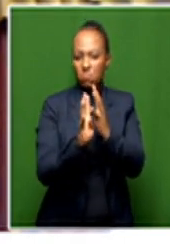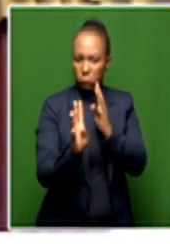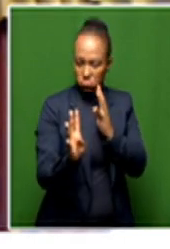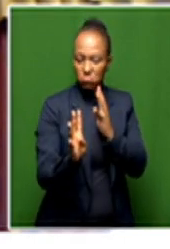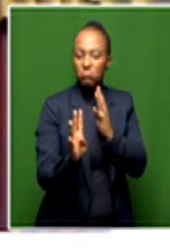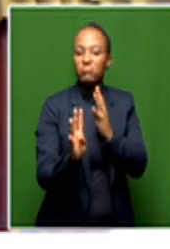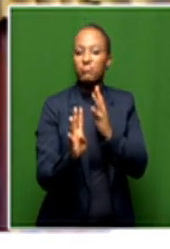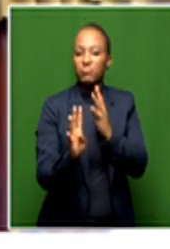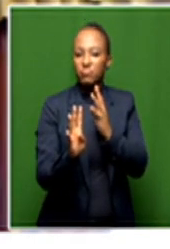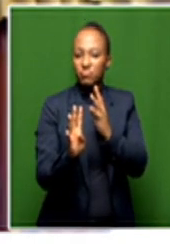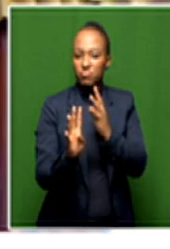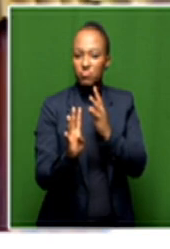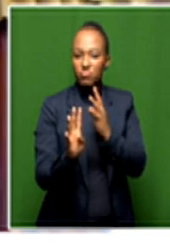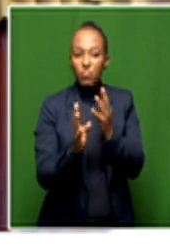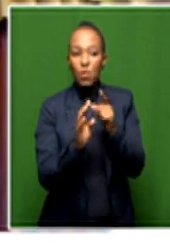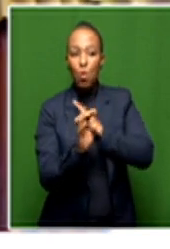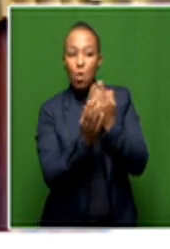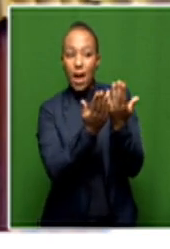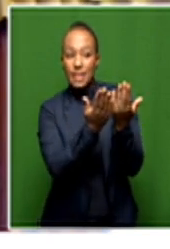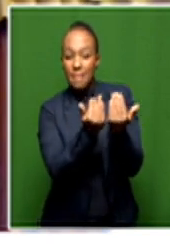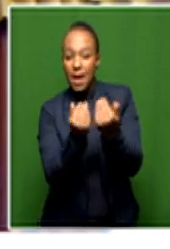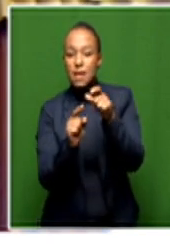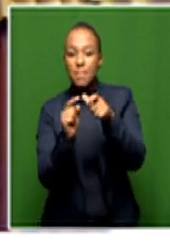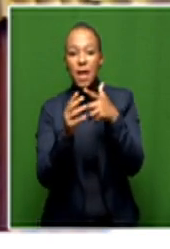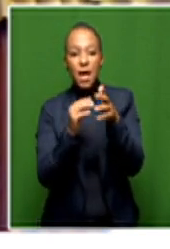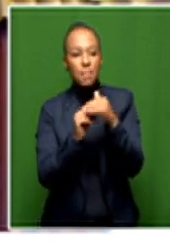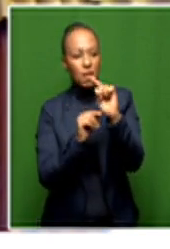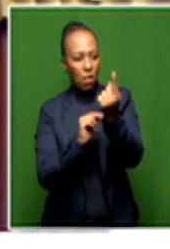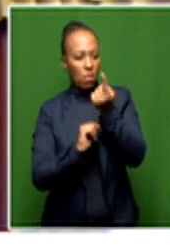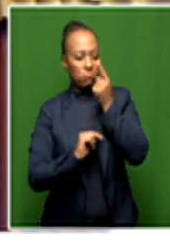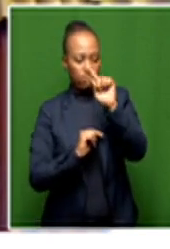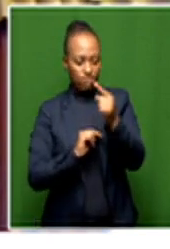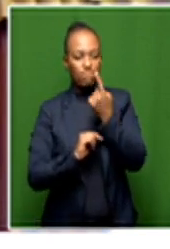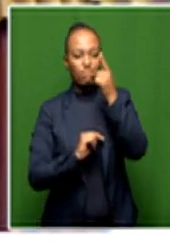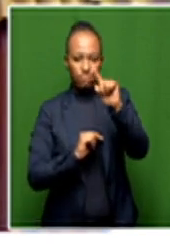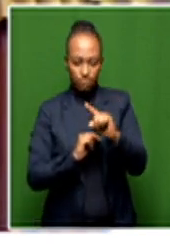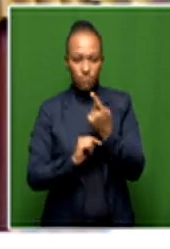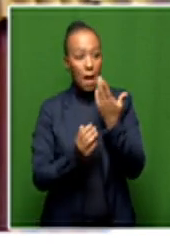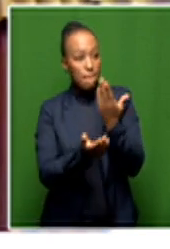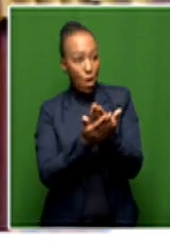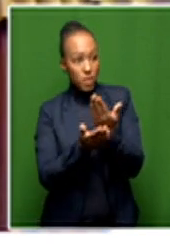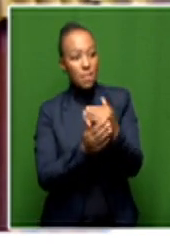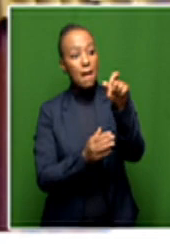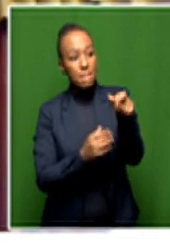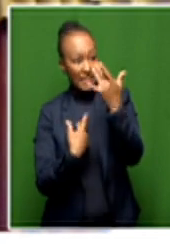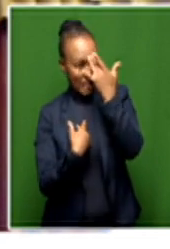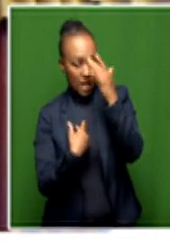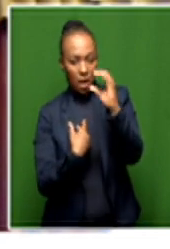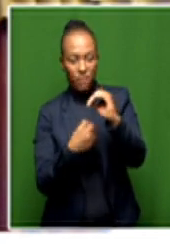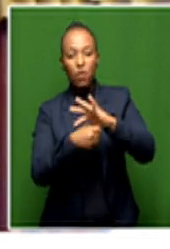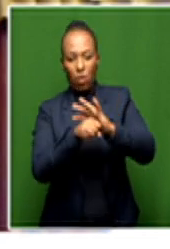work you need to expect that each and every patient coming into your surgery might be a possible COVID-19